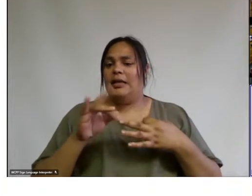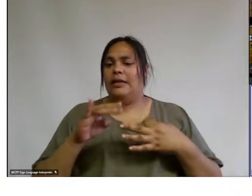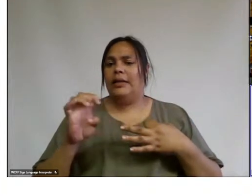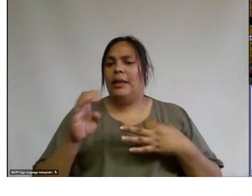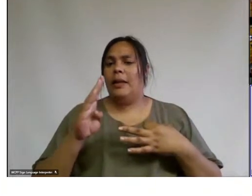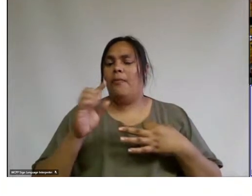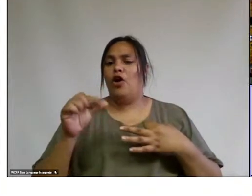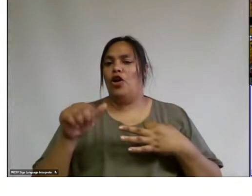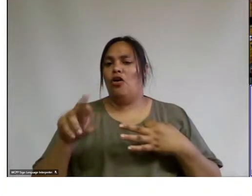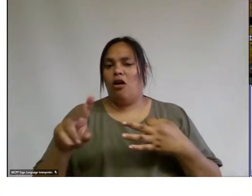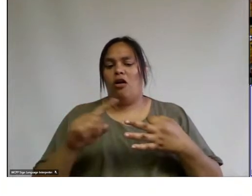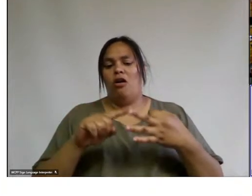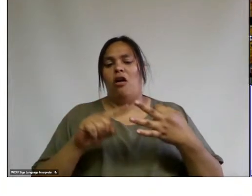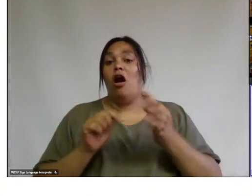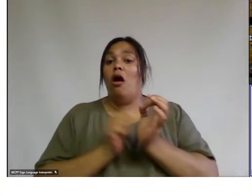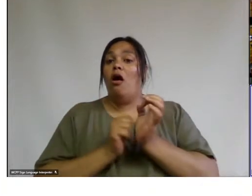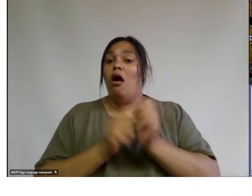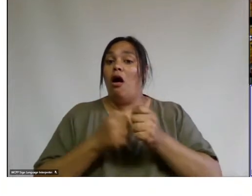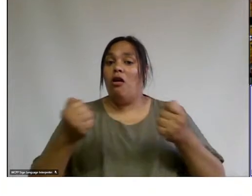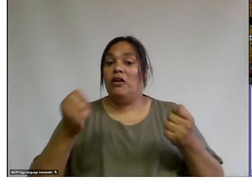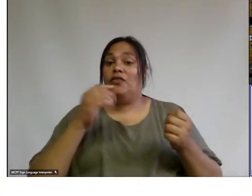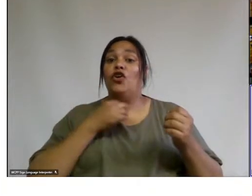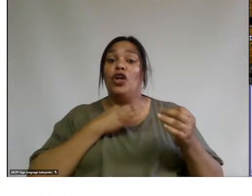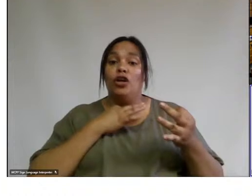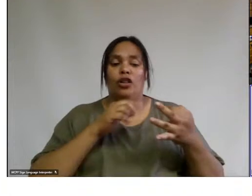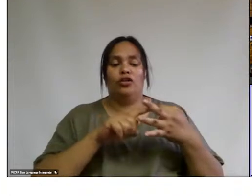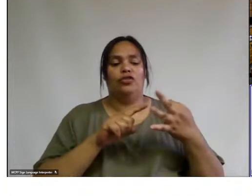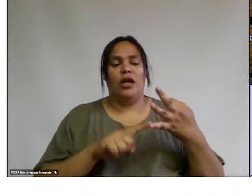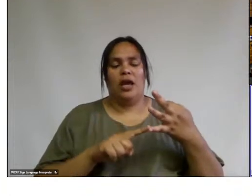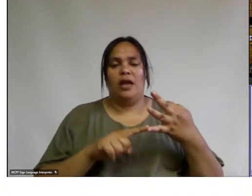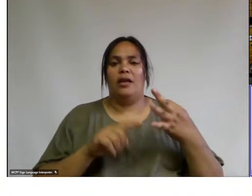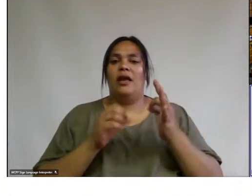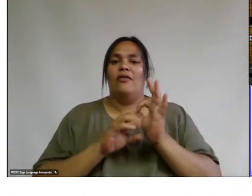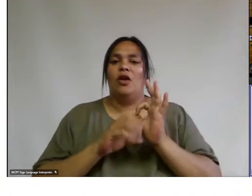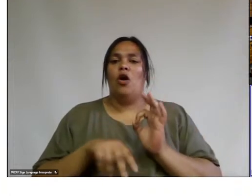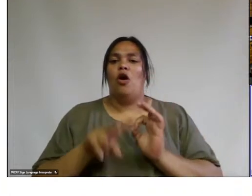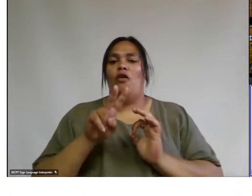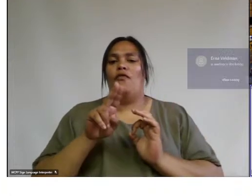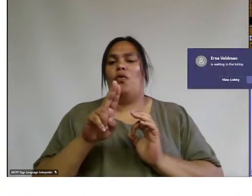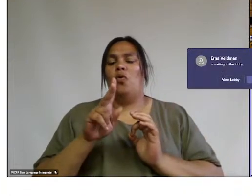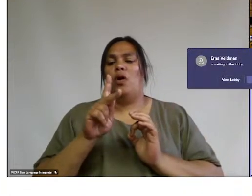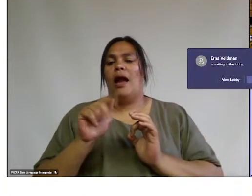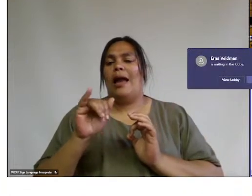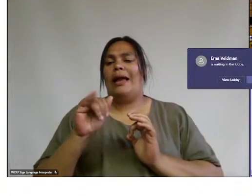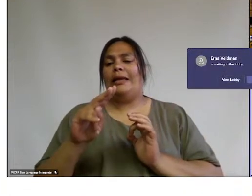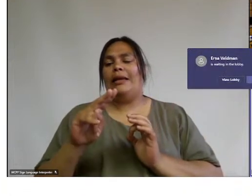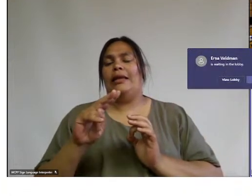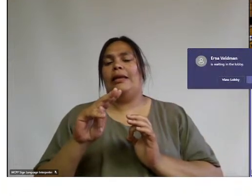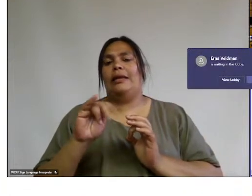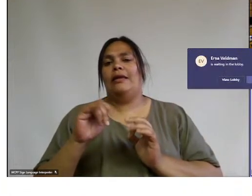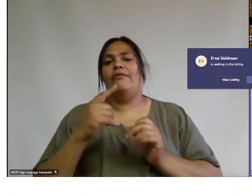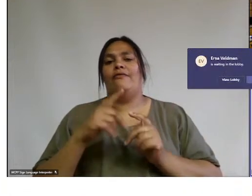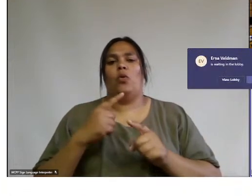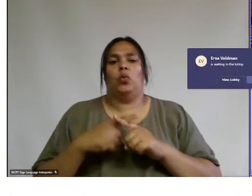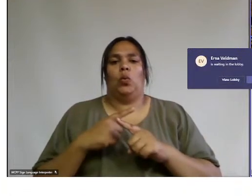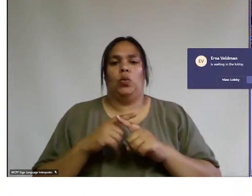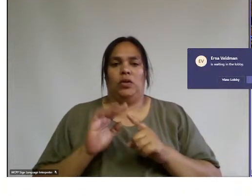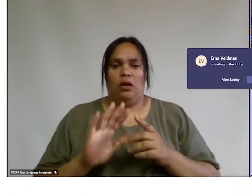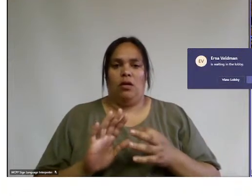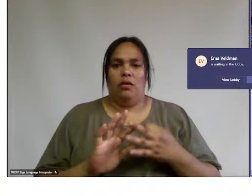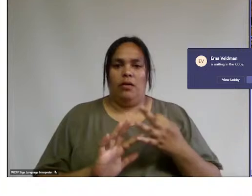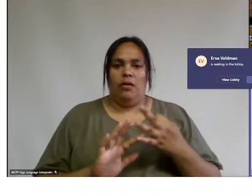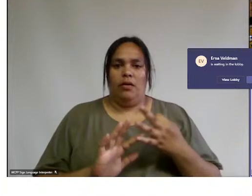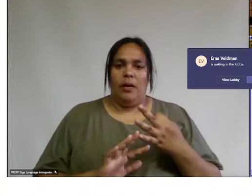it was advertised in the Argus for English, and also advertised in Vukani newspaper for isiXhosa. When